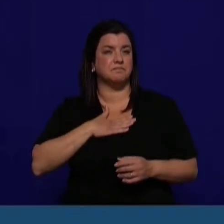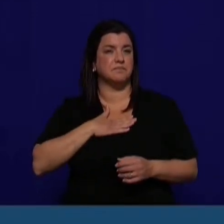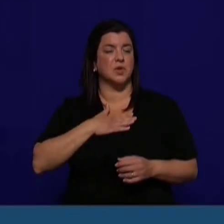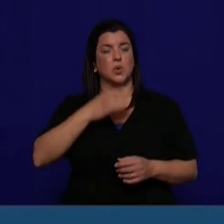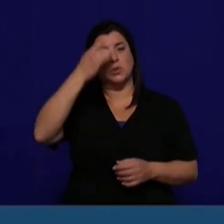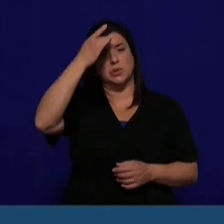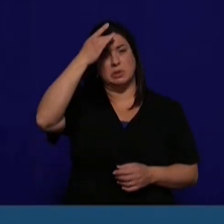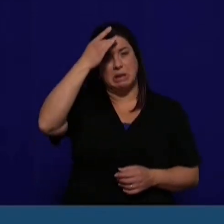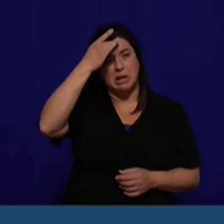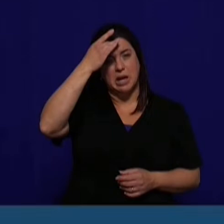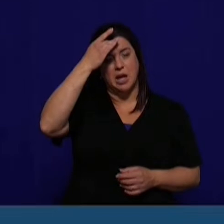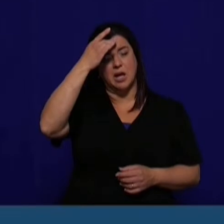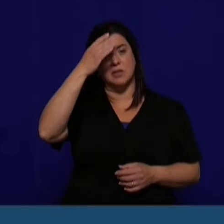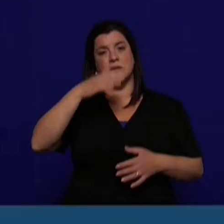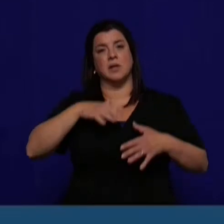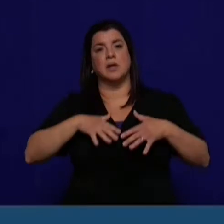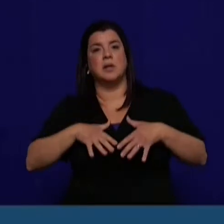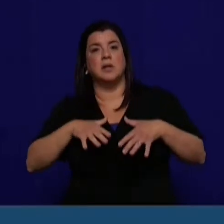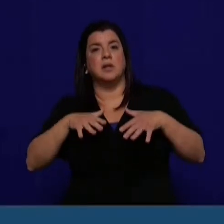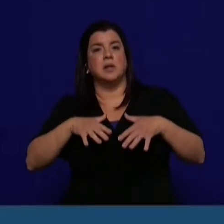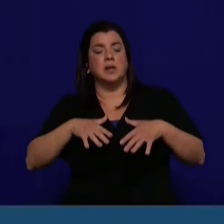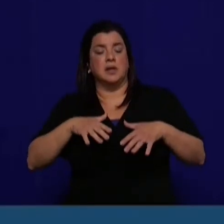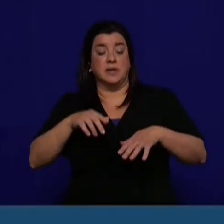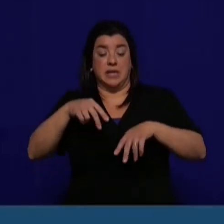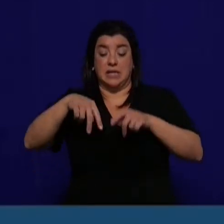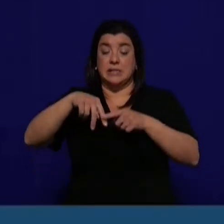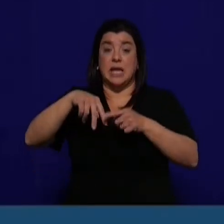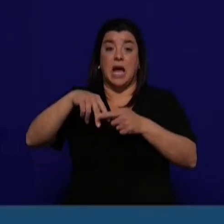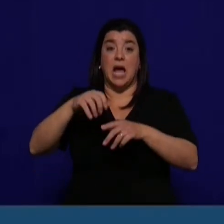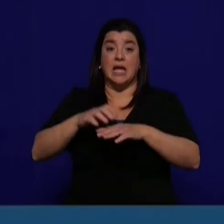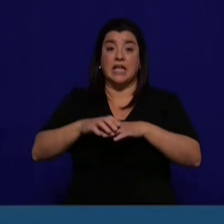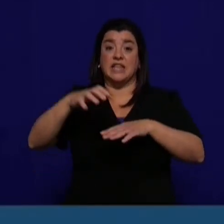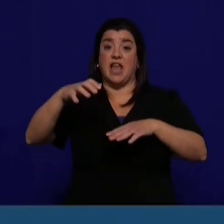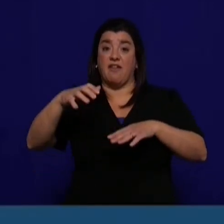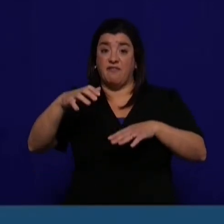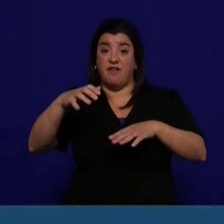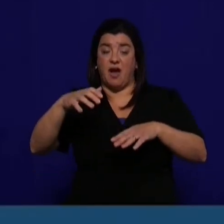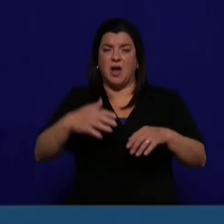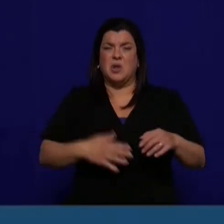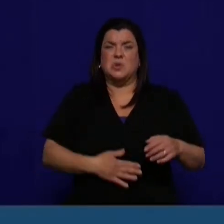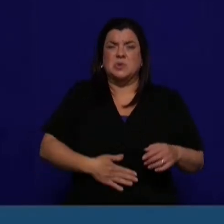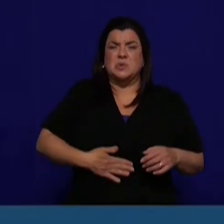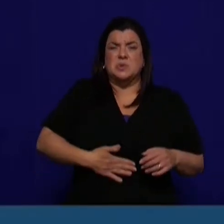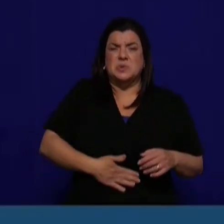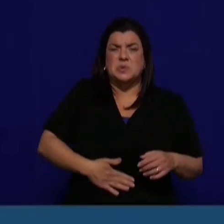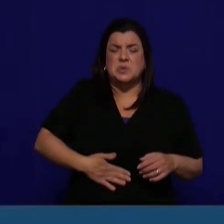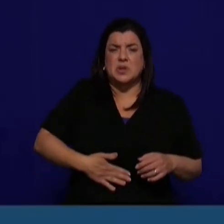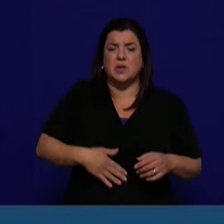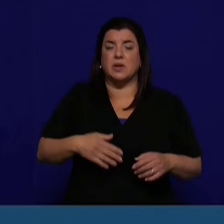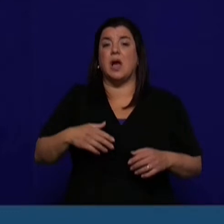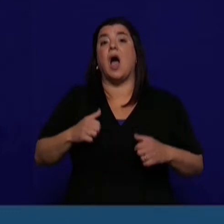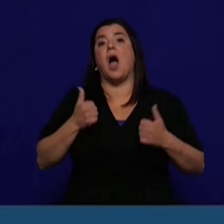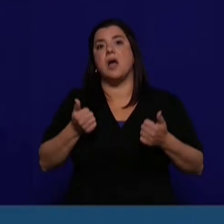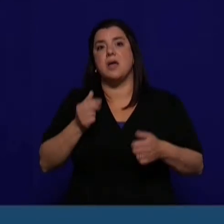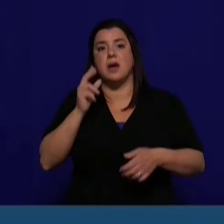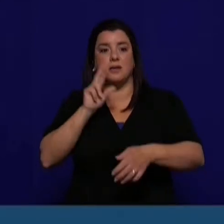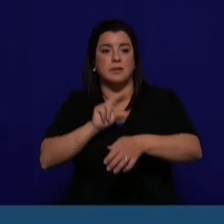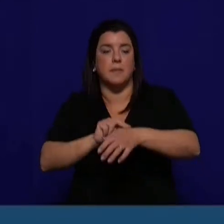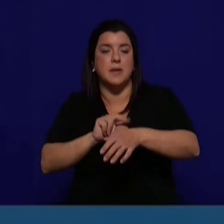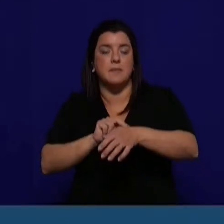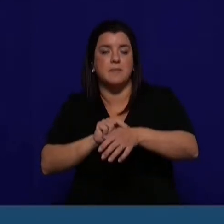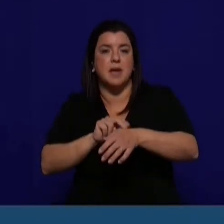ras, tuħ ta' nifs, nefħa fis-saqajn u uġigħ fl-istonku ifittex jara tabib. Din ir-rakkomandazzjoni tot